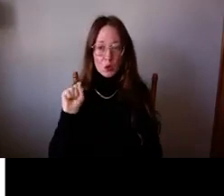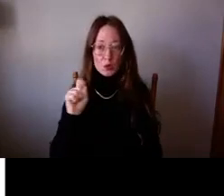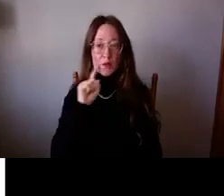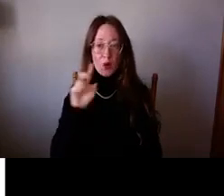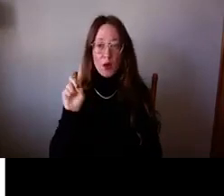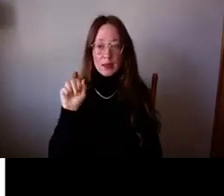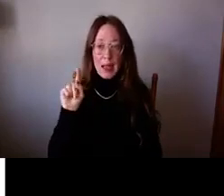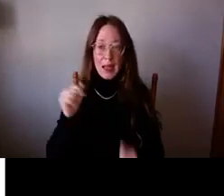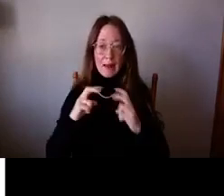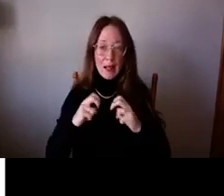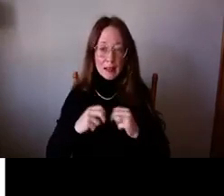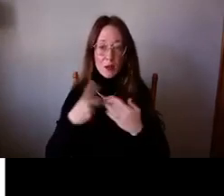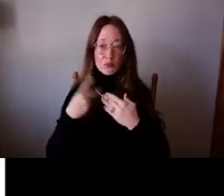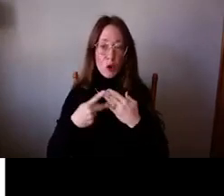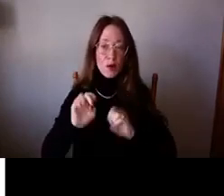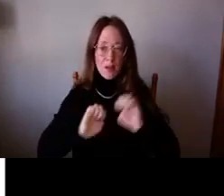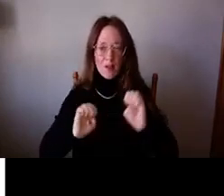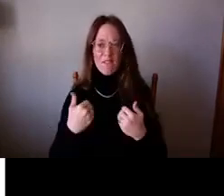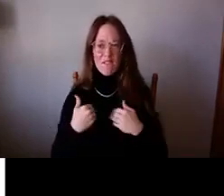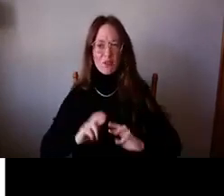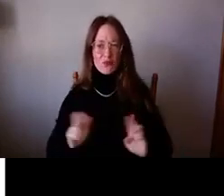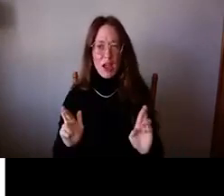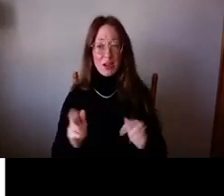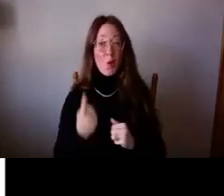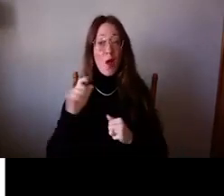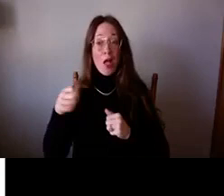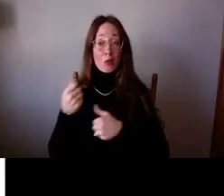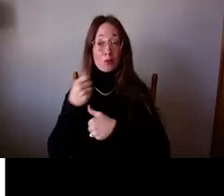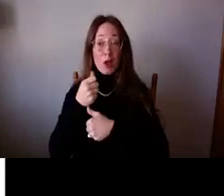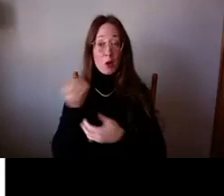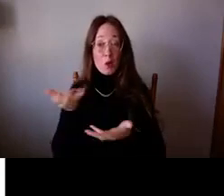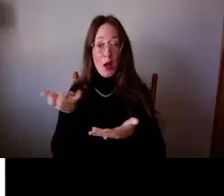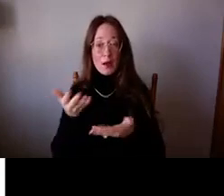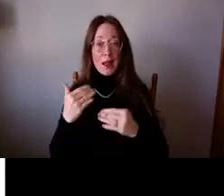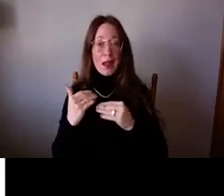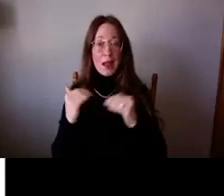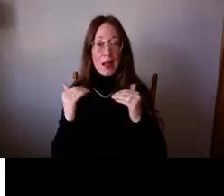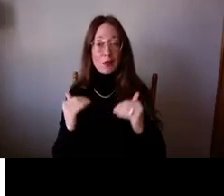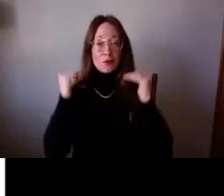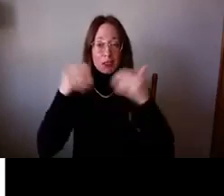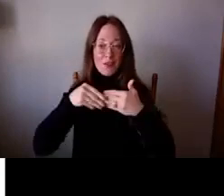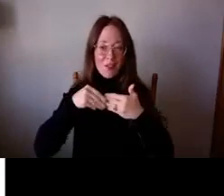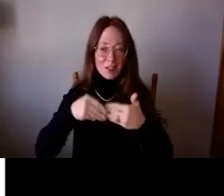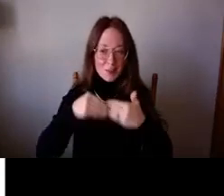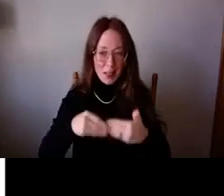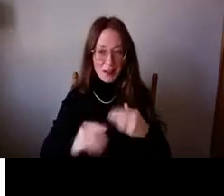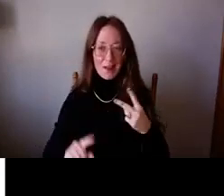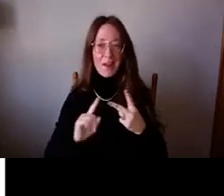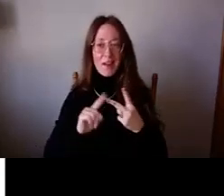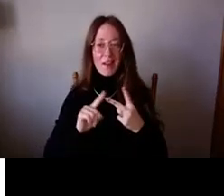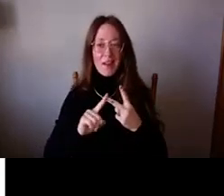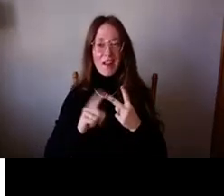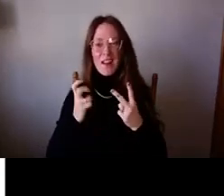evaluation. In addition, one of our major priorities was increasing flexibility and reducing the burden on